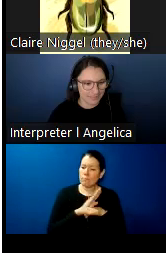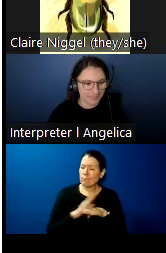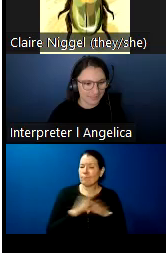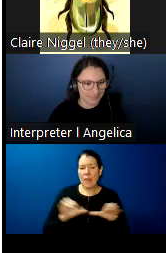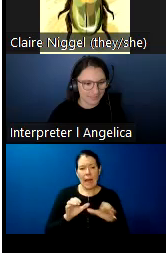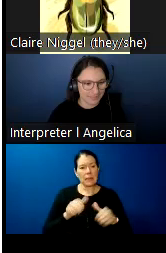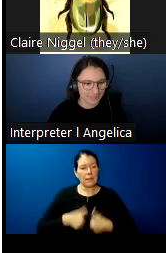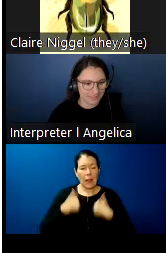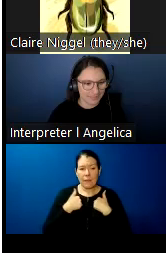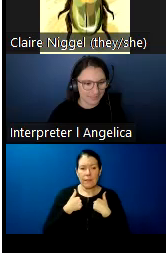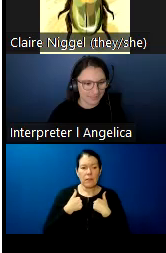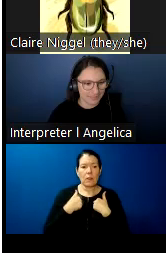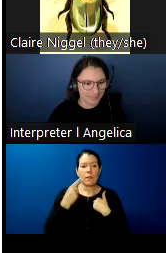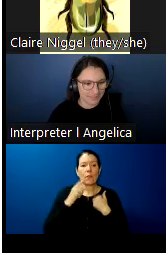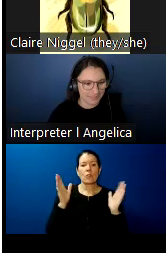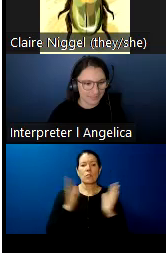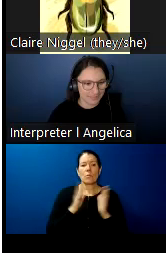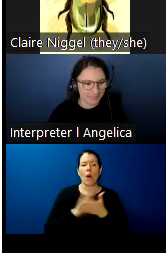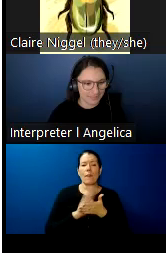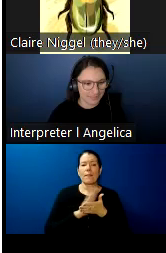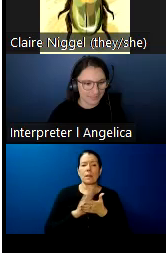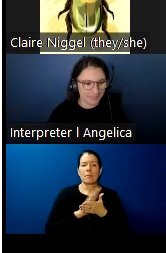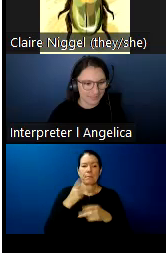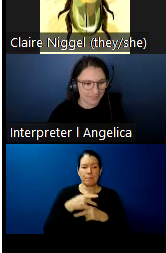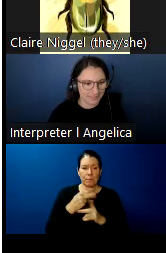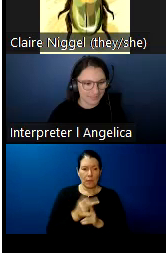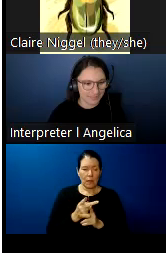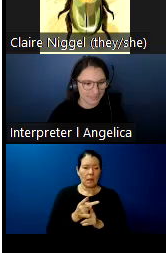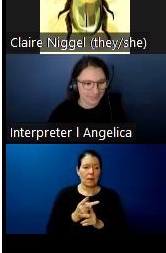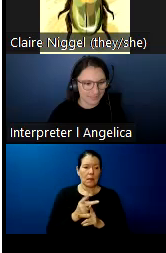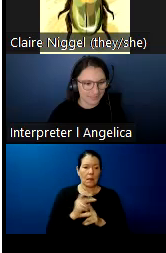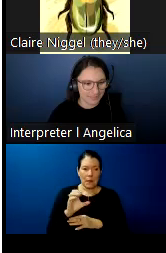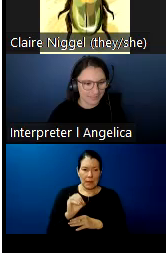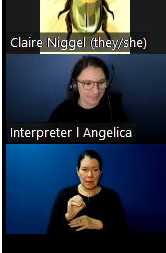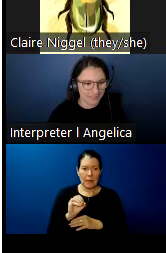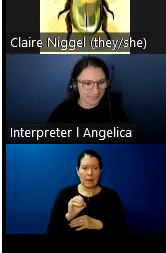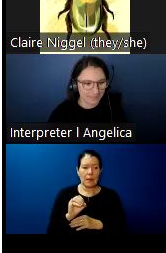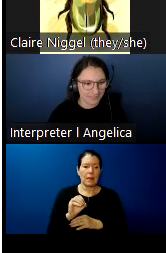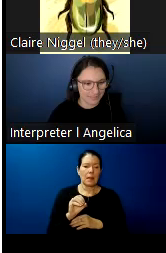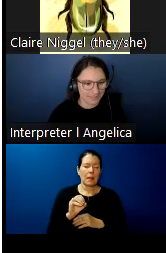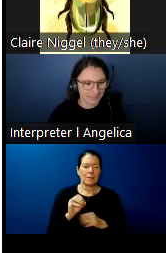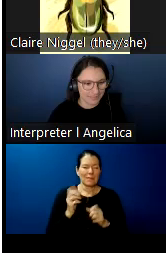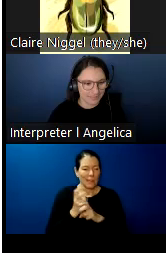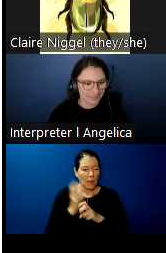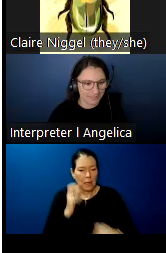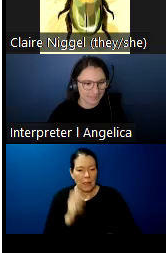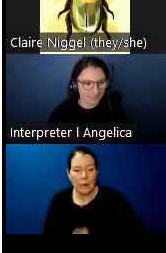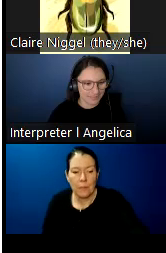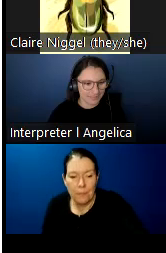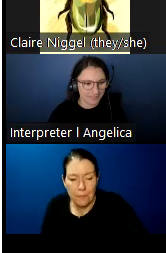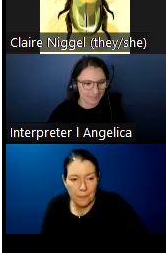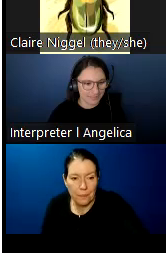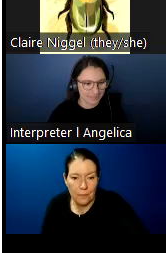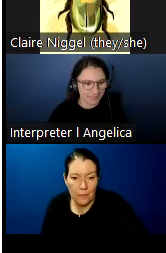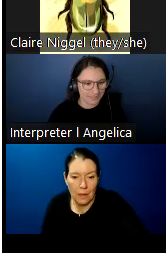life for a small film production company, and it was exciting stuff. We were shortlisted for the Oscars. I went to the Oscars. The